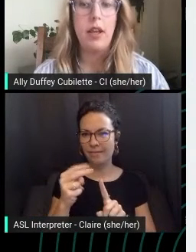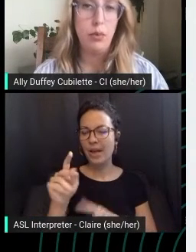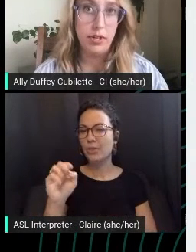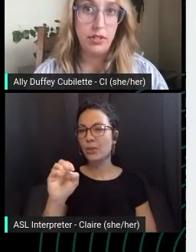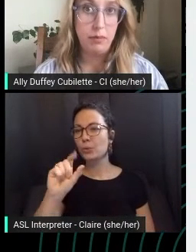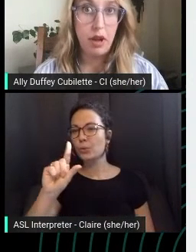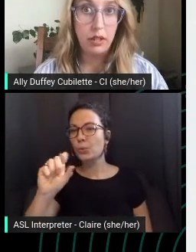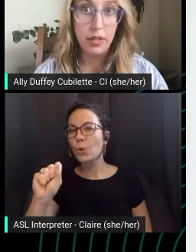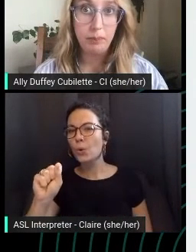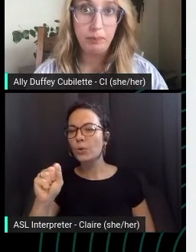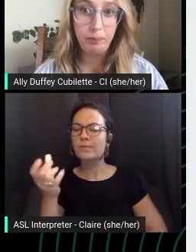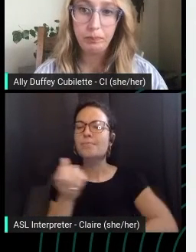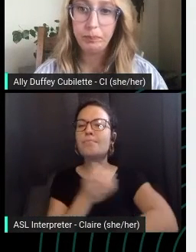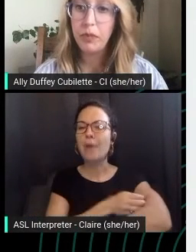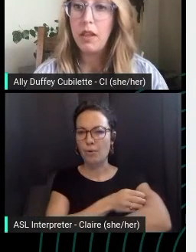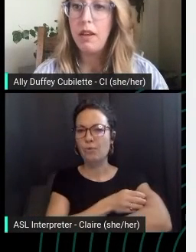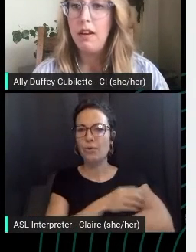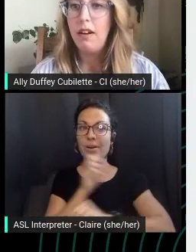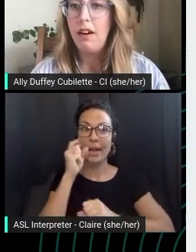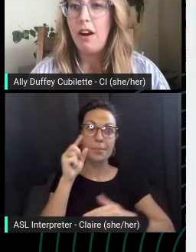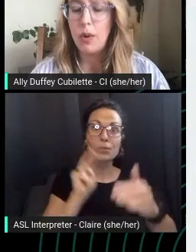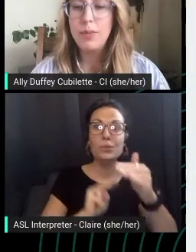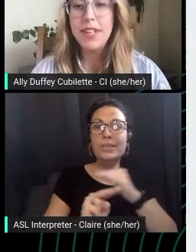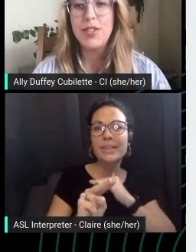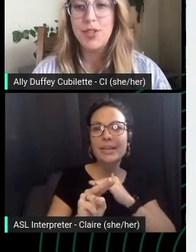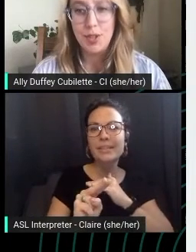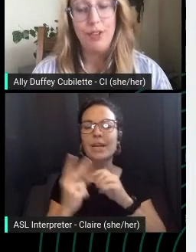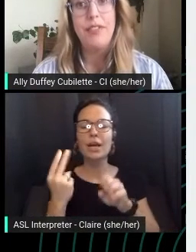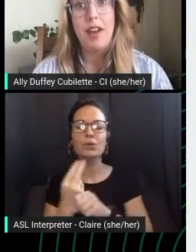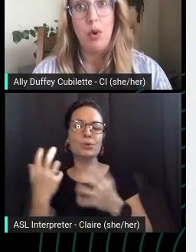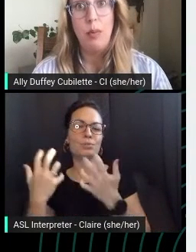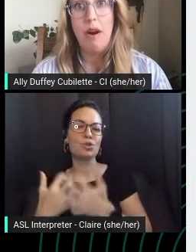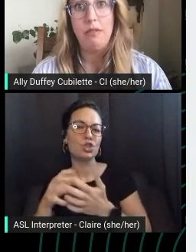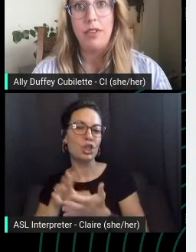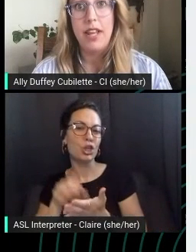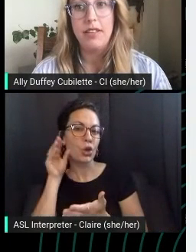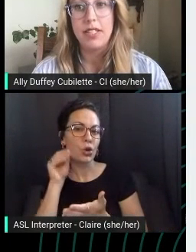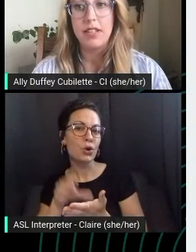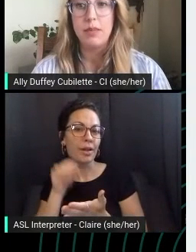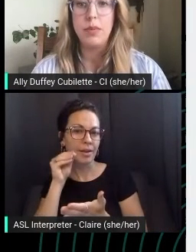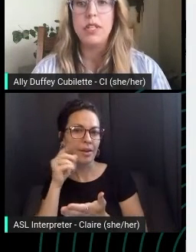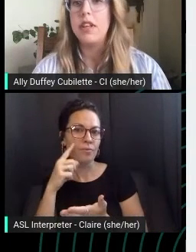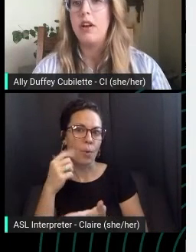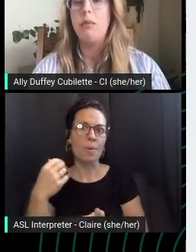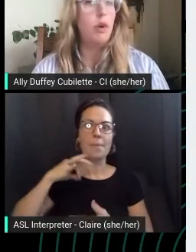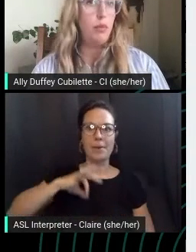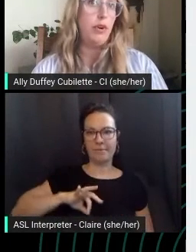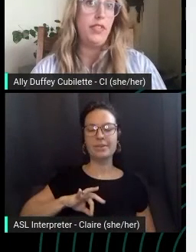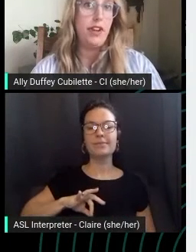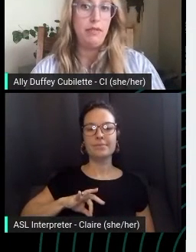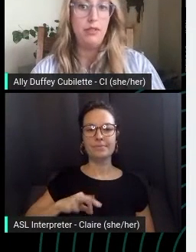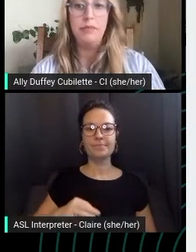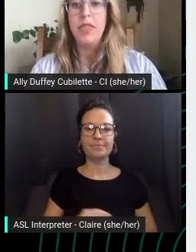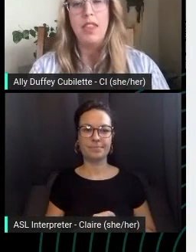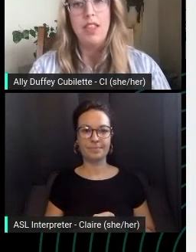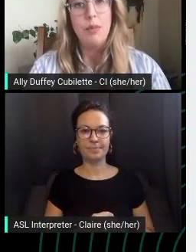learning and predictive modeling. Our websites deserve that more powerful analysis because they are more important than ever,